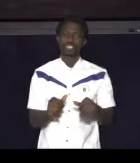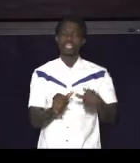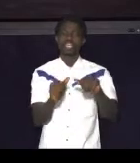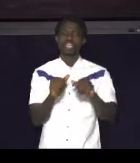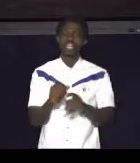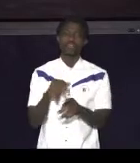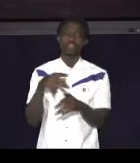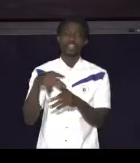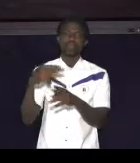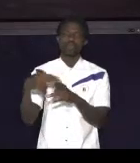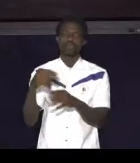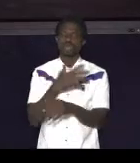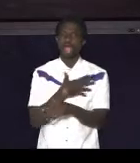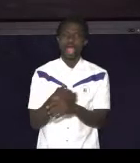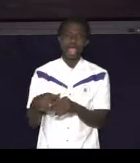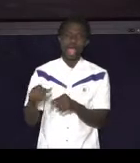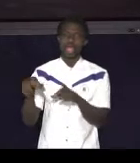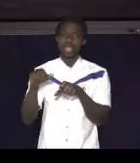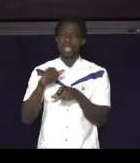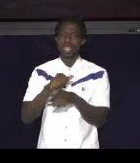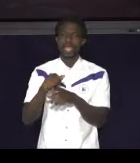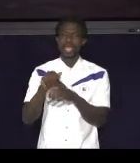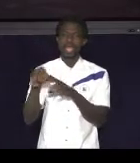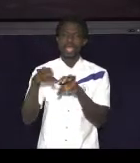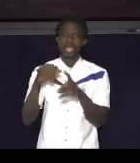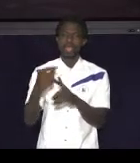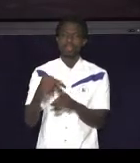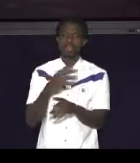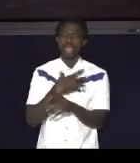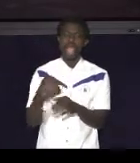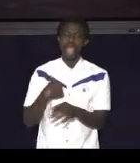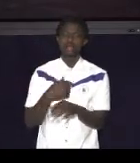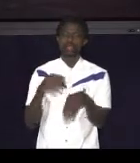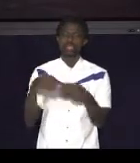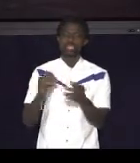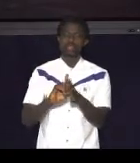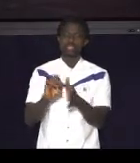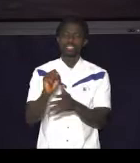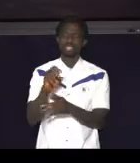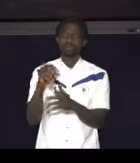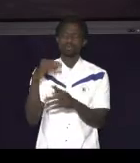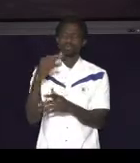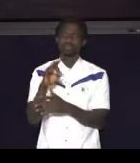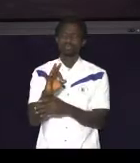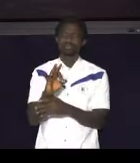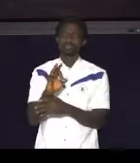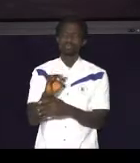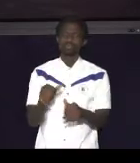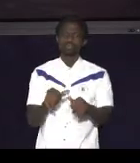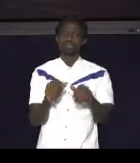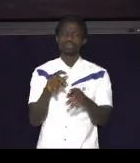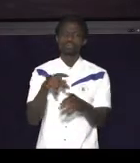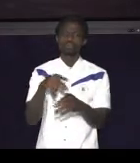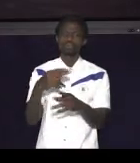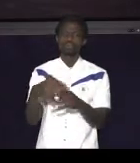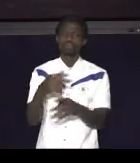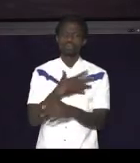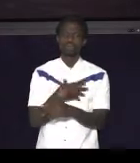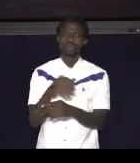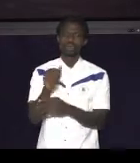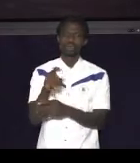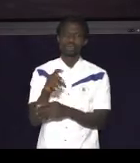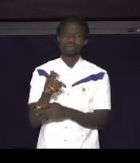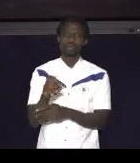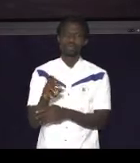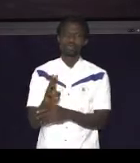indefinite pronouns and adverb. And we gave examples of indefinite pronouns and